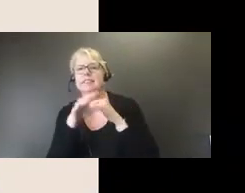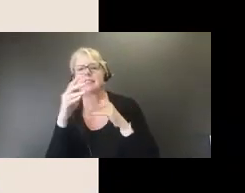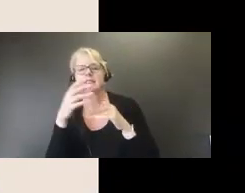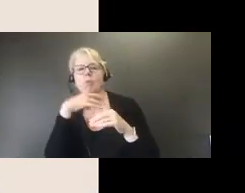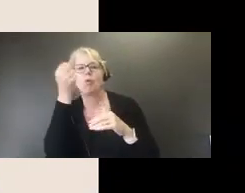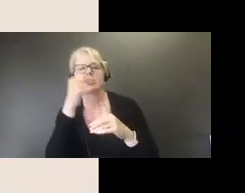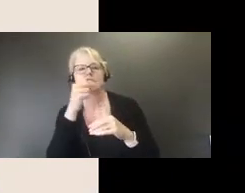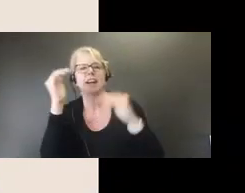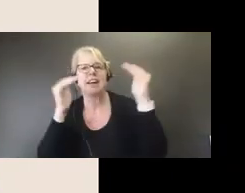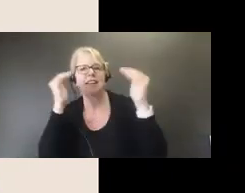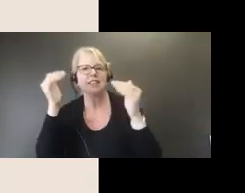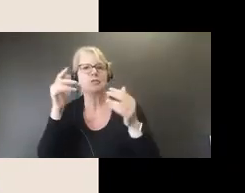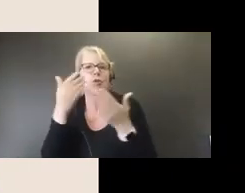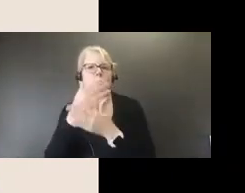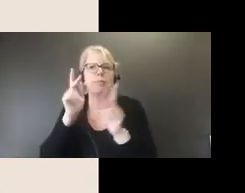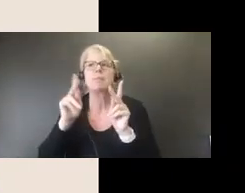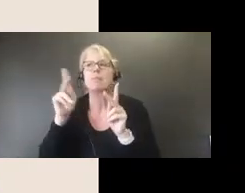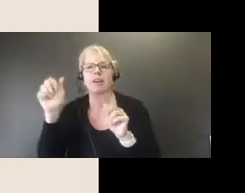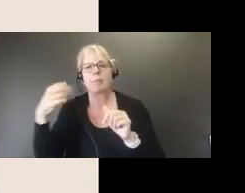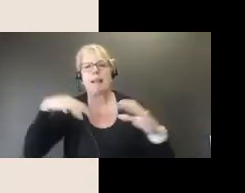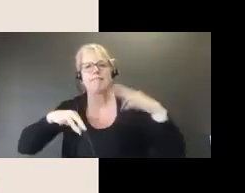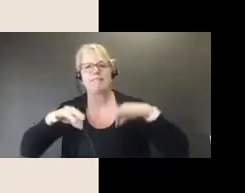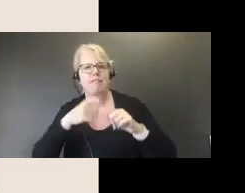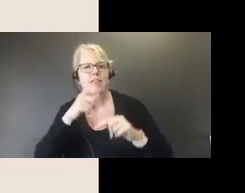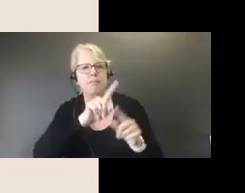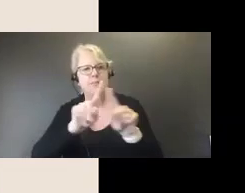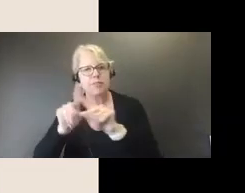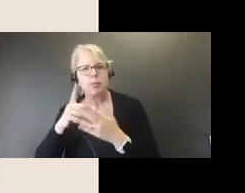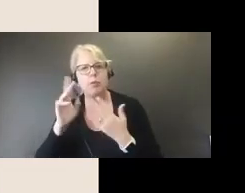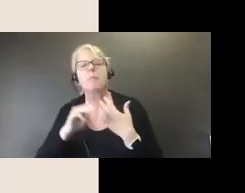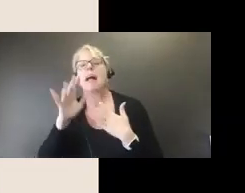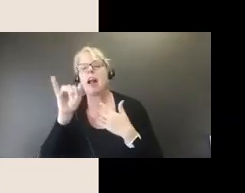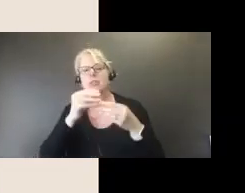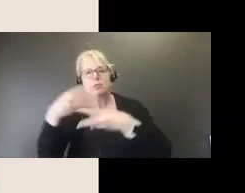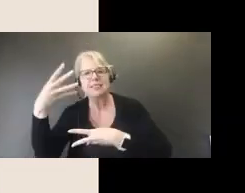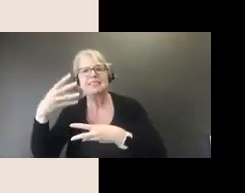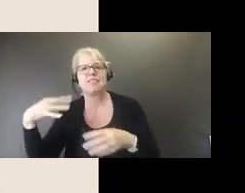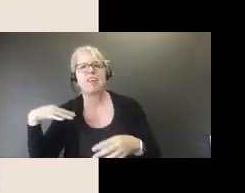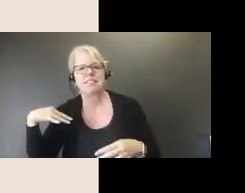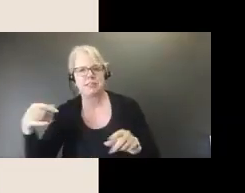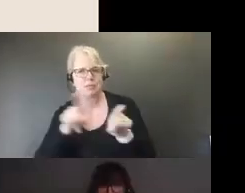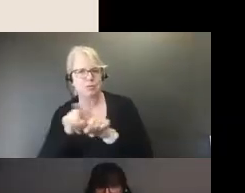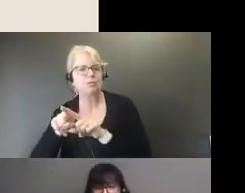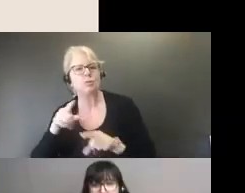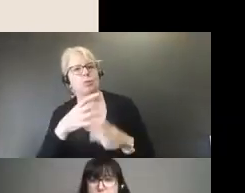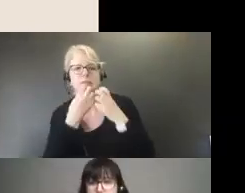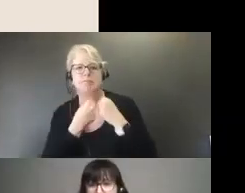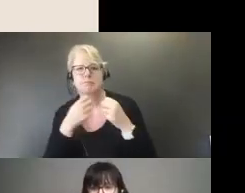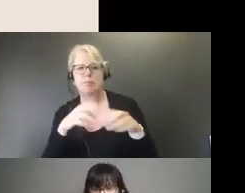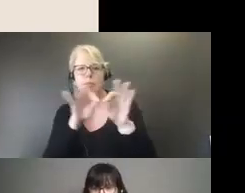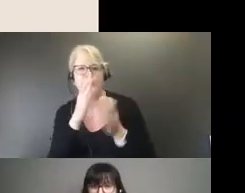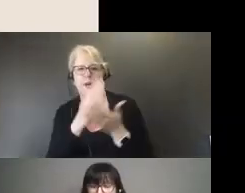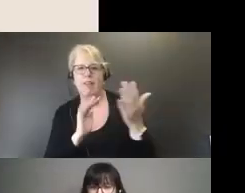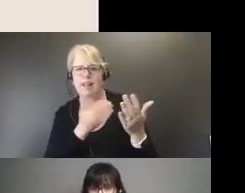their roster that could benefit from this, as well as people wanting to volunteer. So they were very important to the